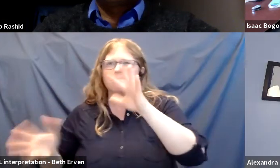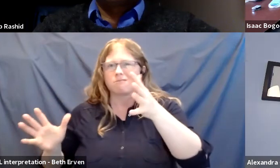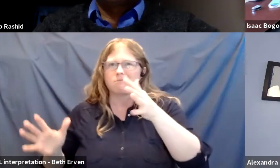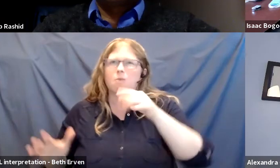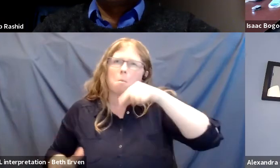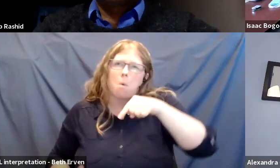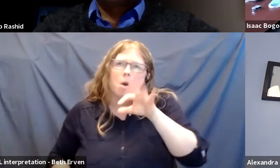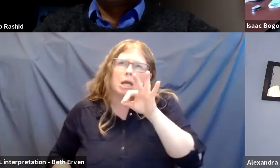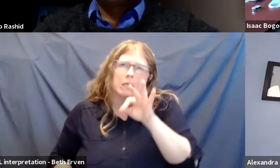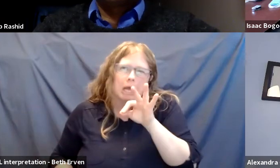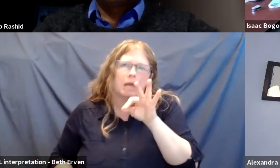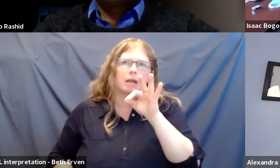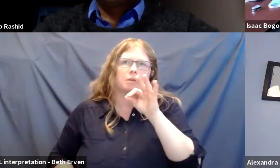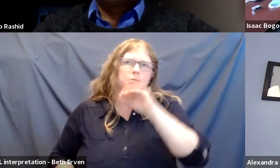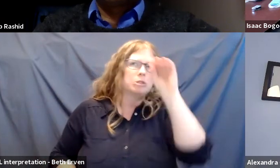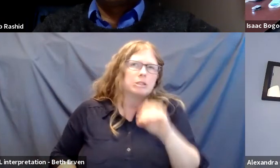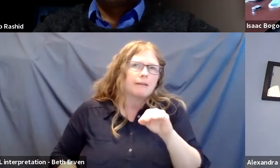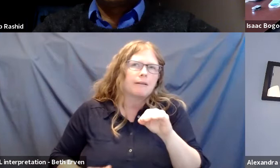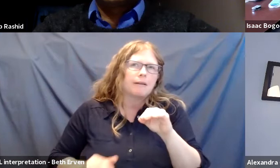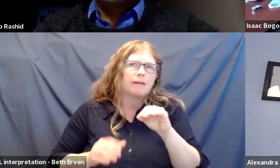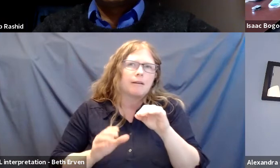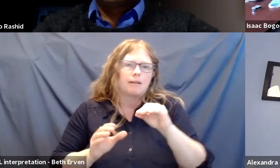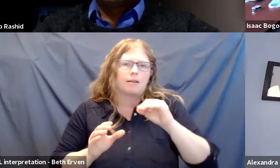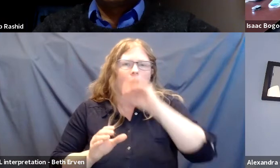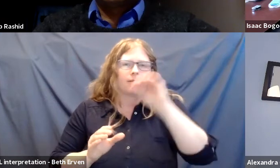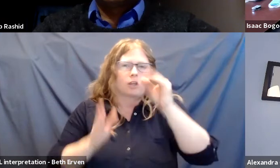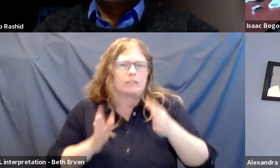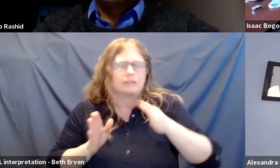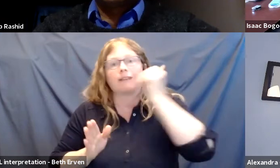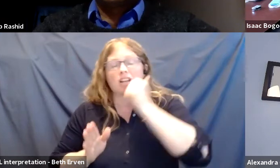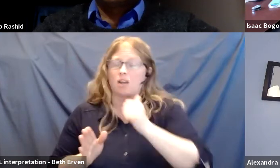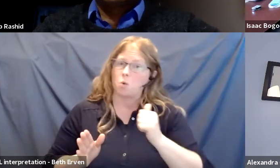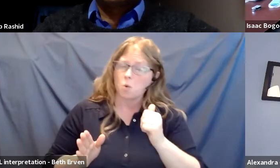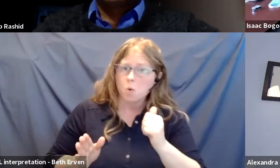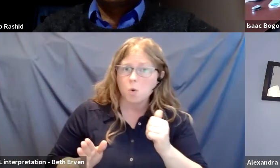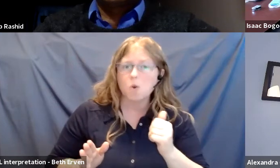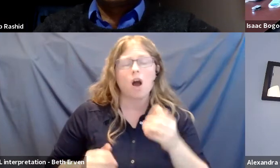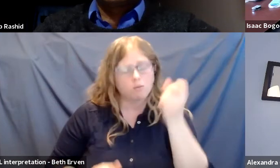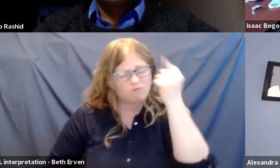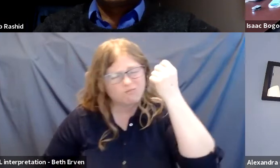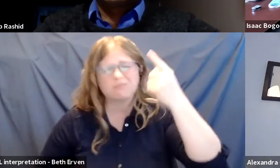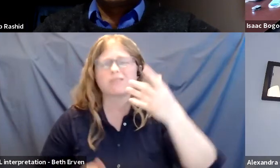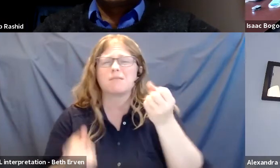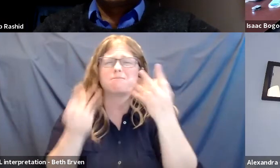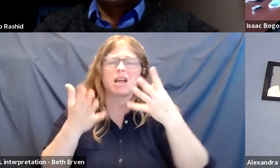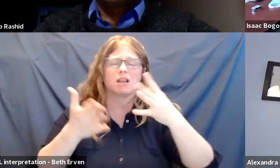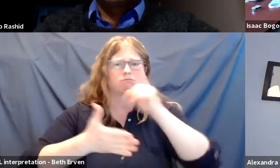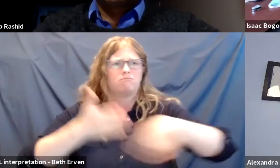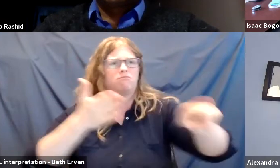0.9-ish% of the population per day. So, like, there are very valid criticisms of the vaccine rollout, and I'll be the first